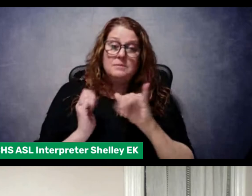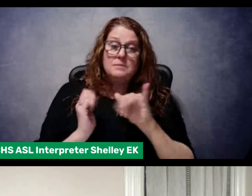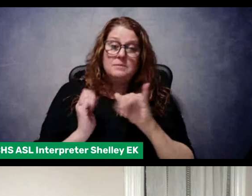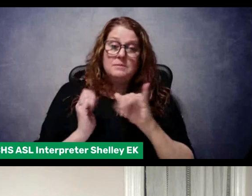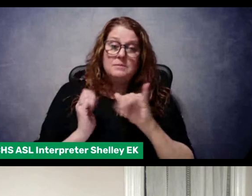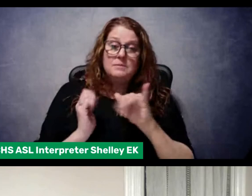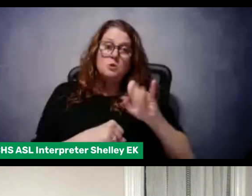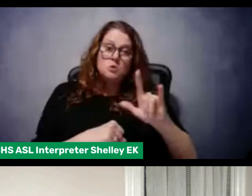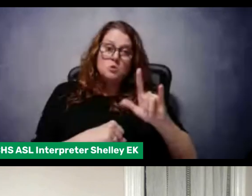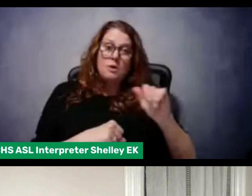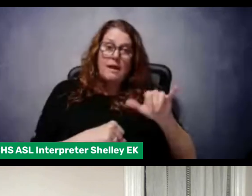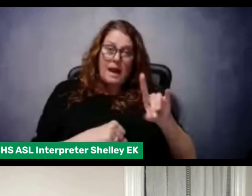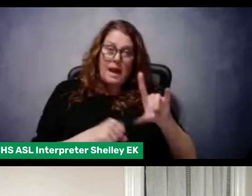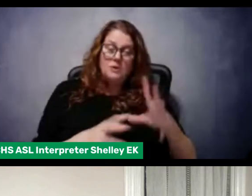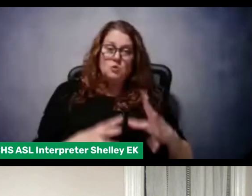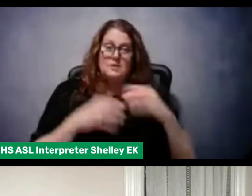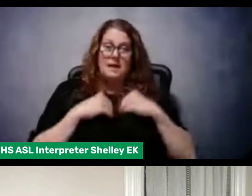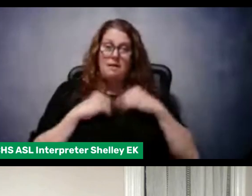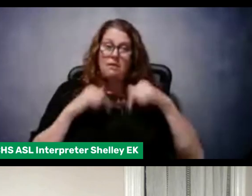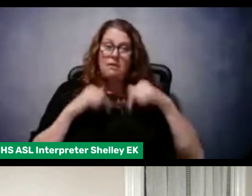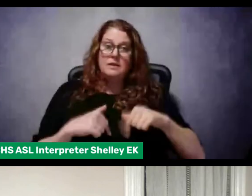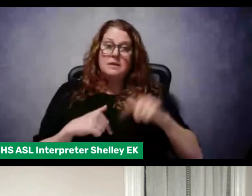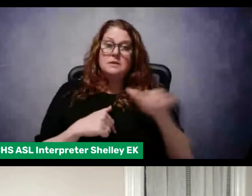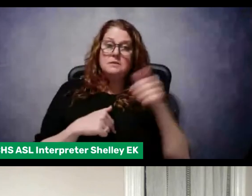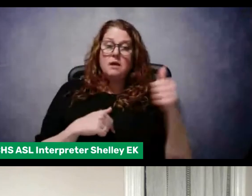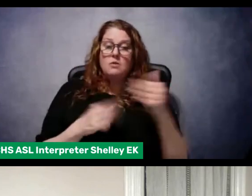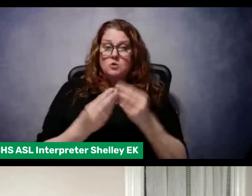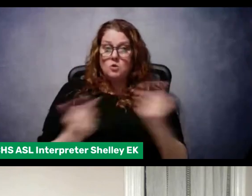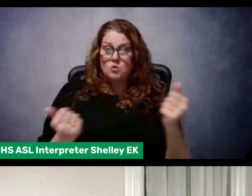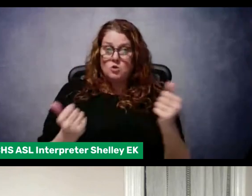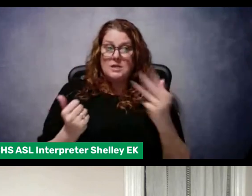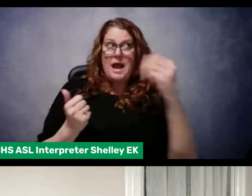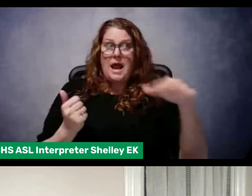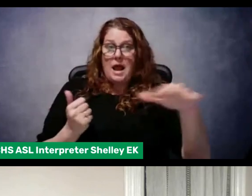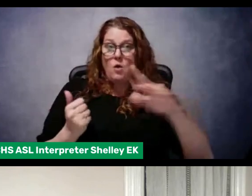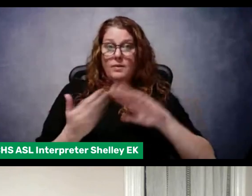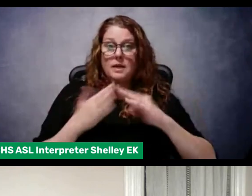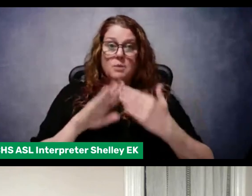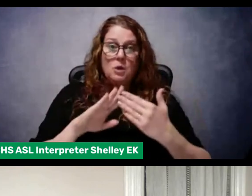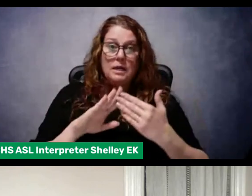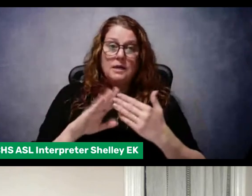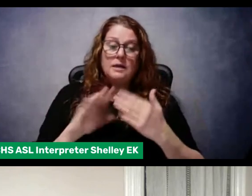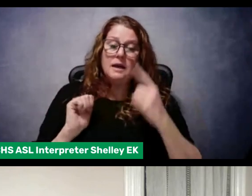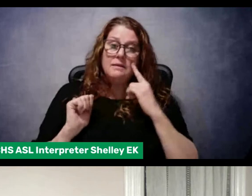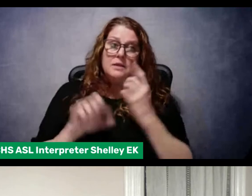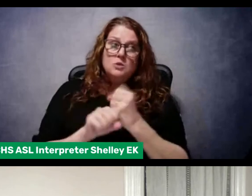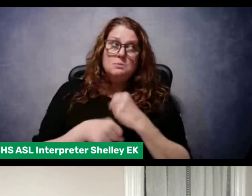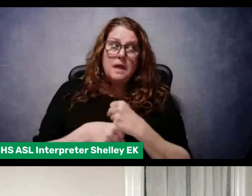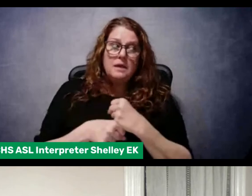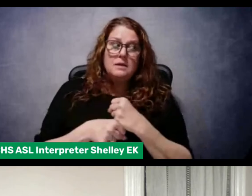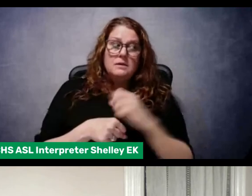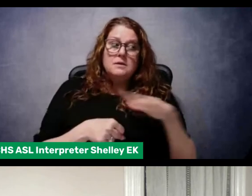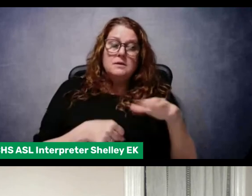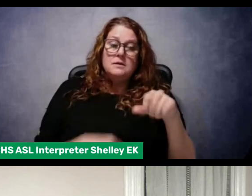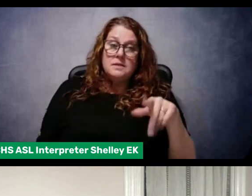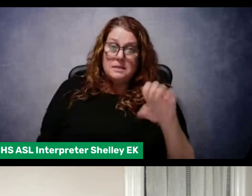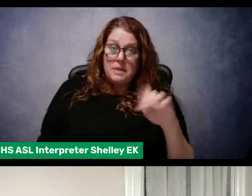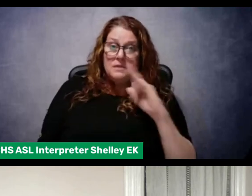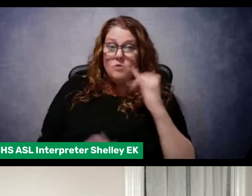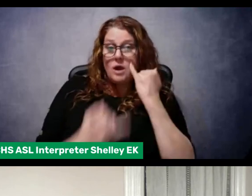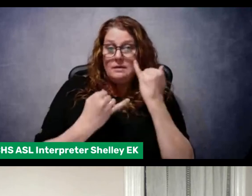aid to take this on as another solution out there in the community? So I think just to make space for ideas